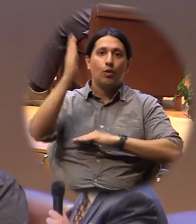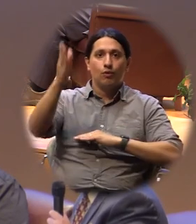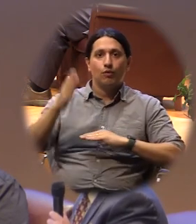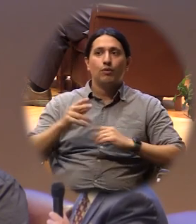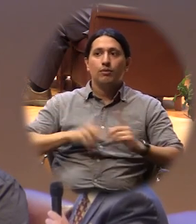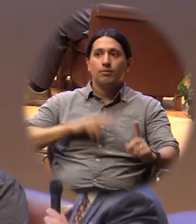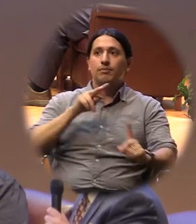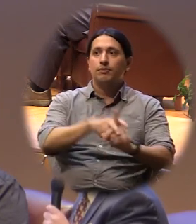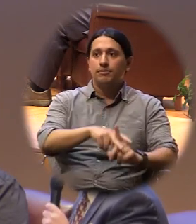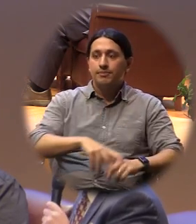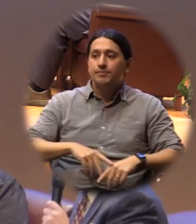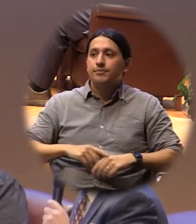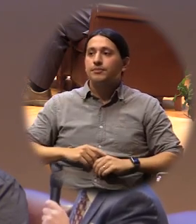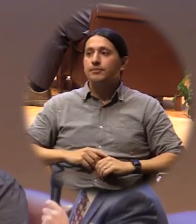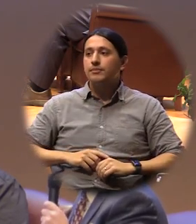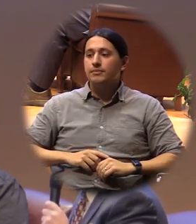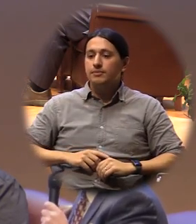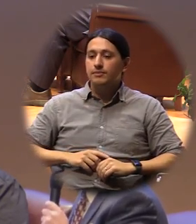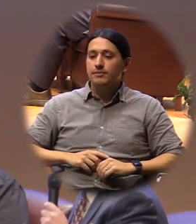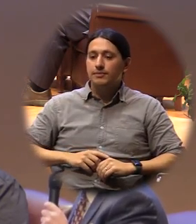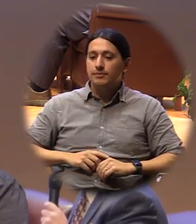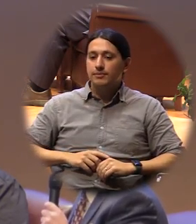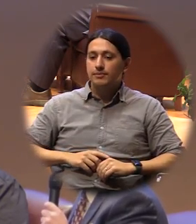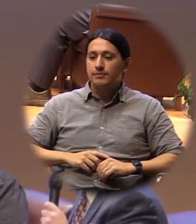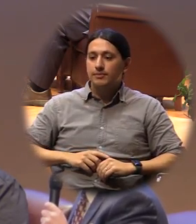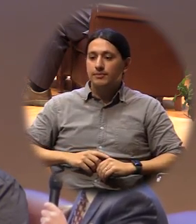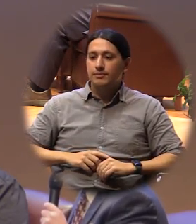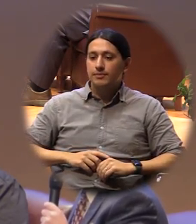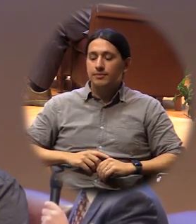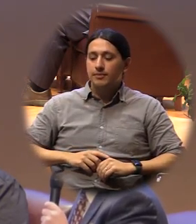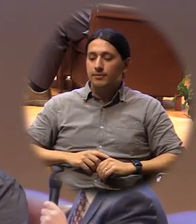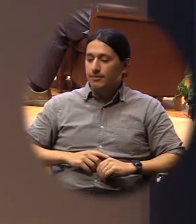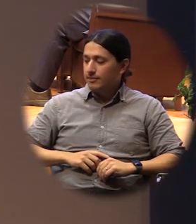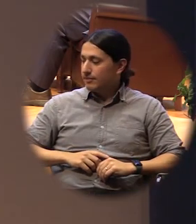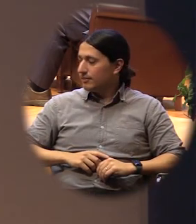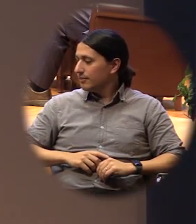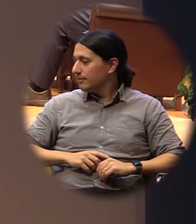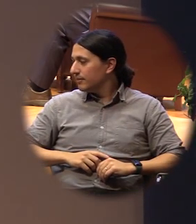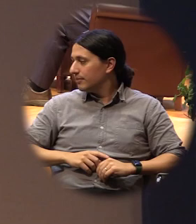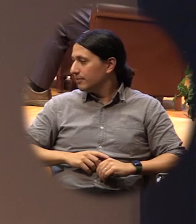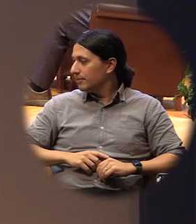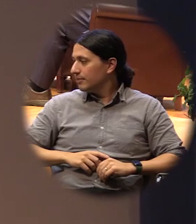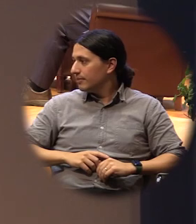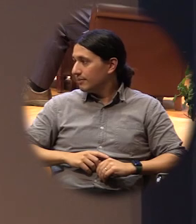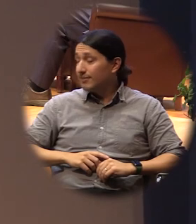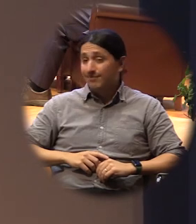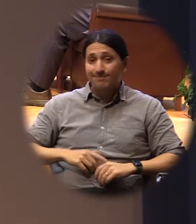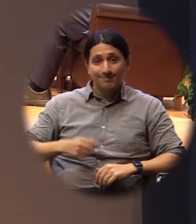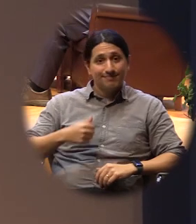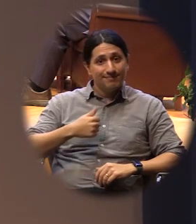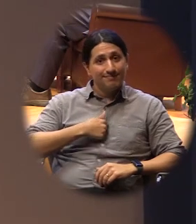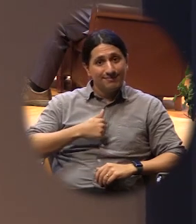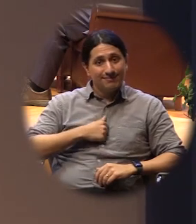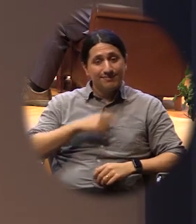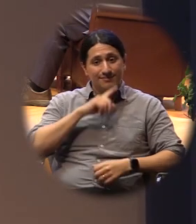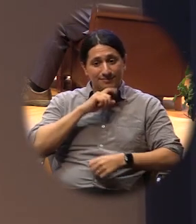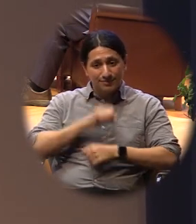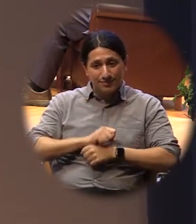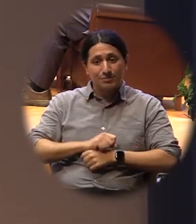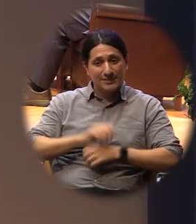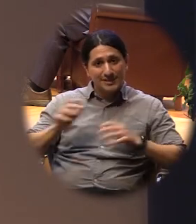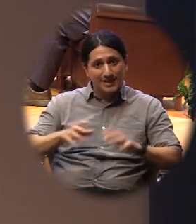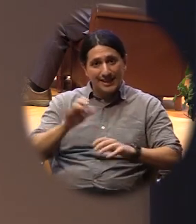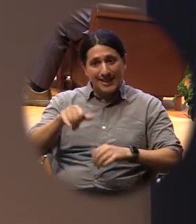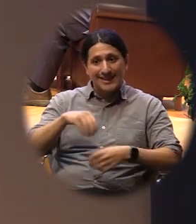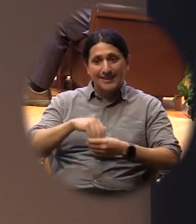I can't resist weighing in as an actual behavioral ecologist who literally does this or has done this in my research papers, where you say,